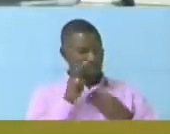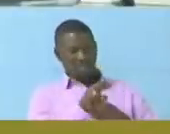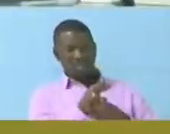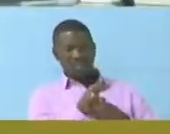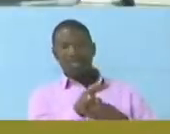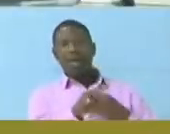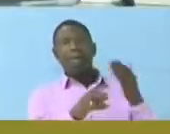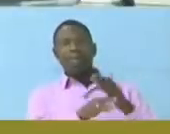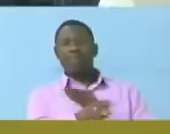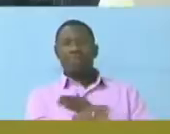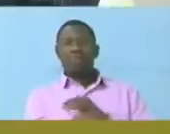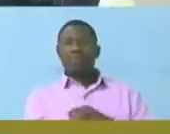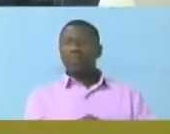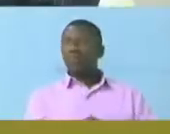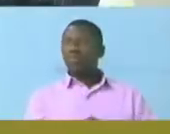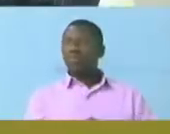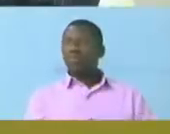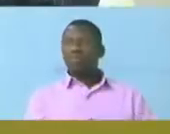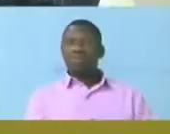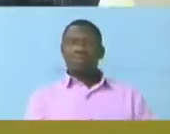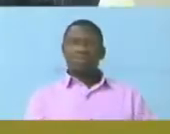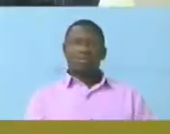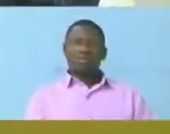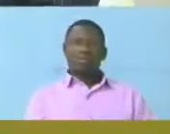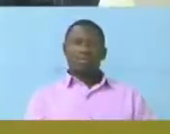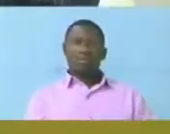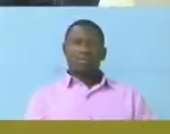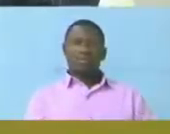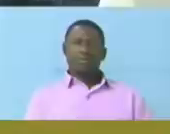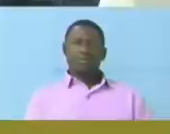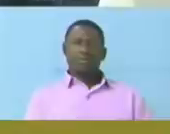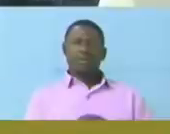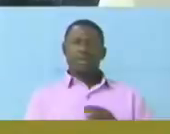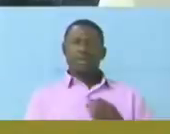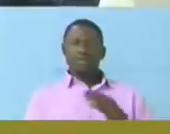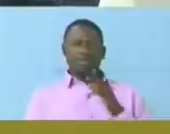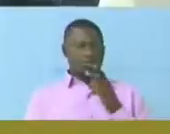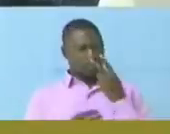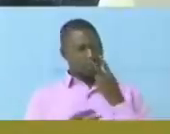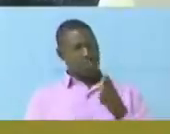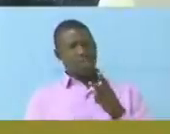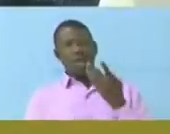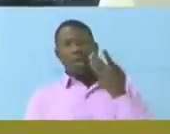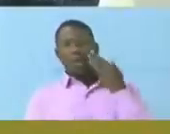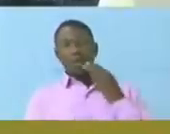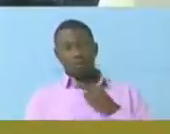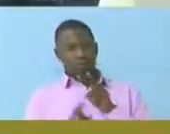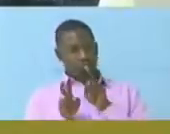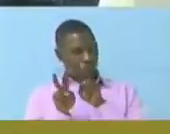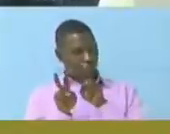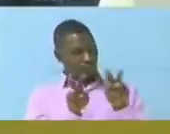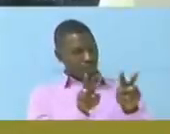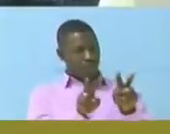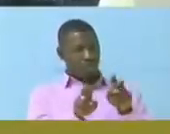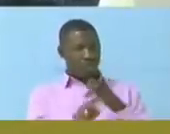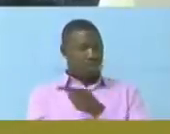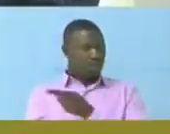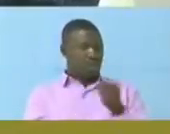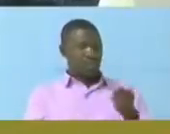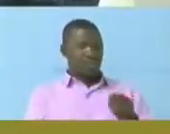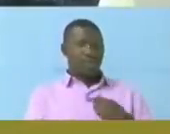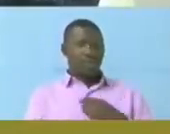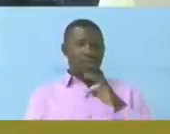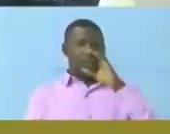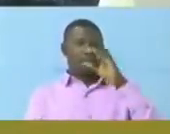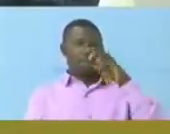I've never seen them before. You see, all these, when you saw them at the CMC's office, you